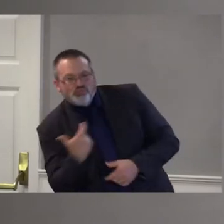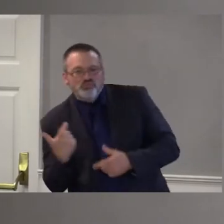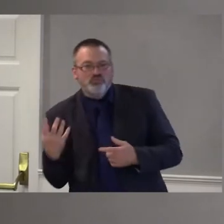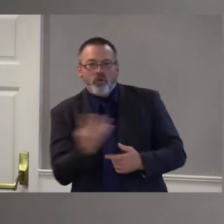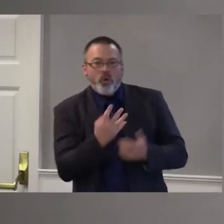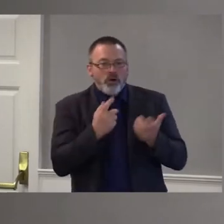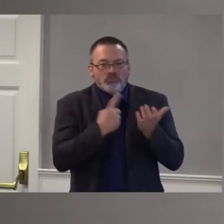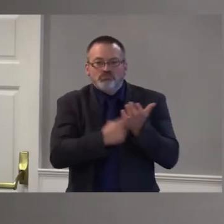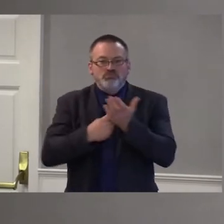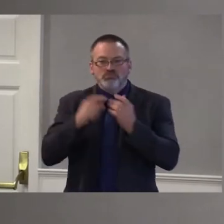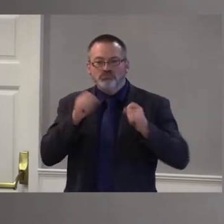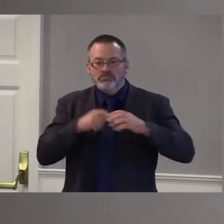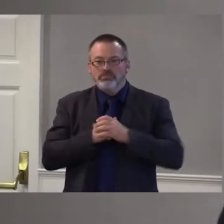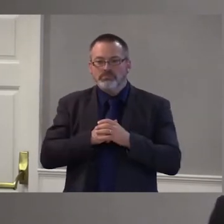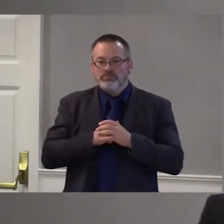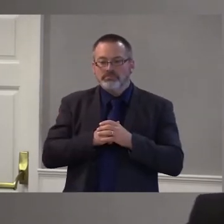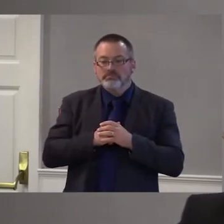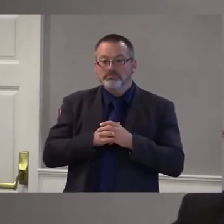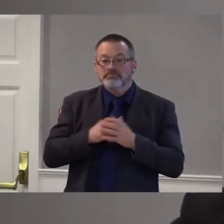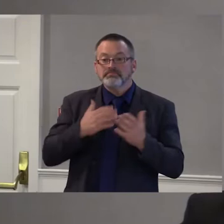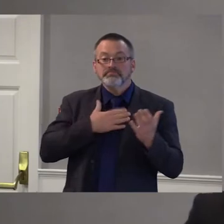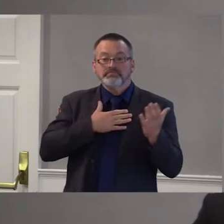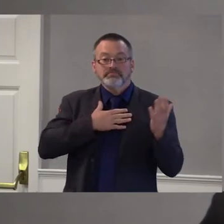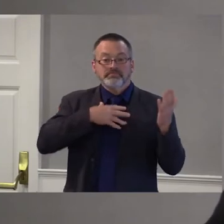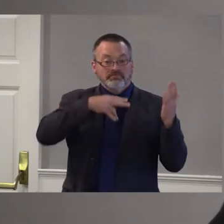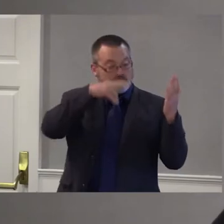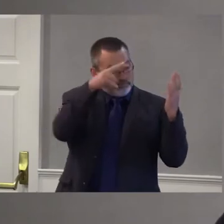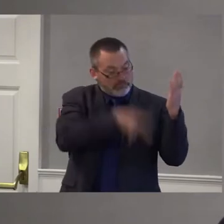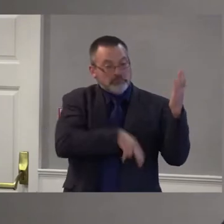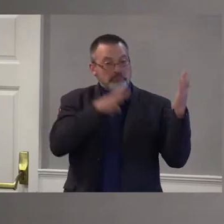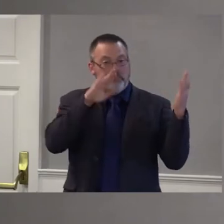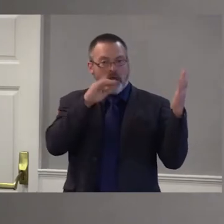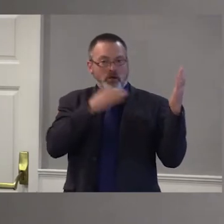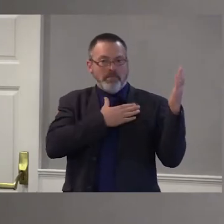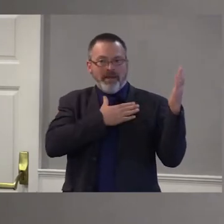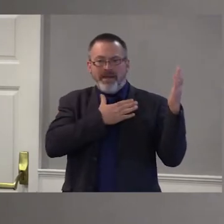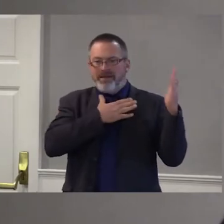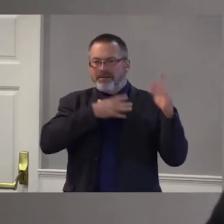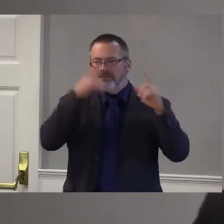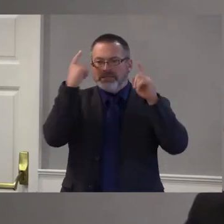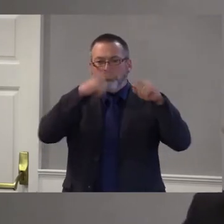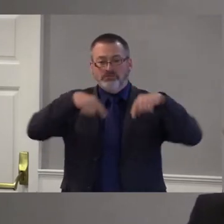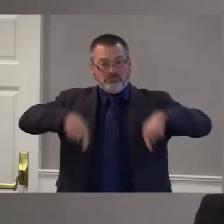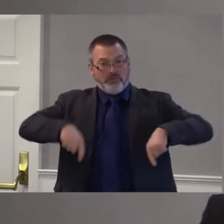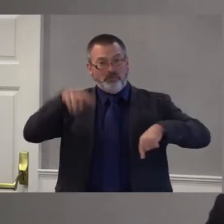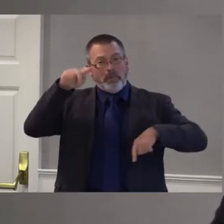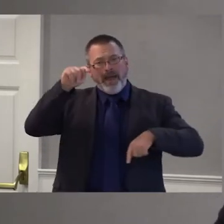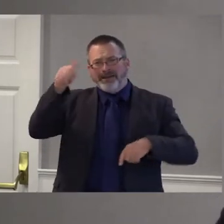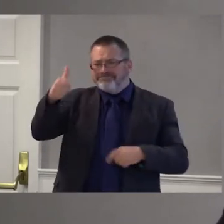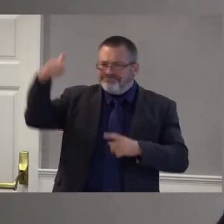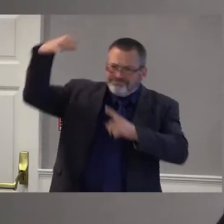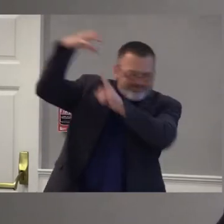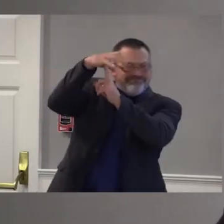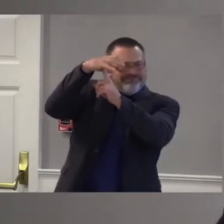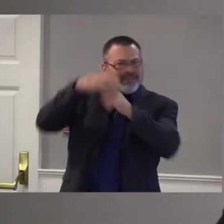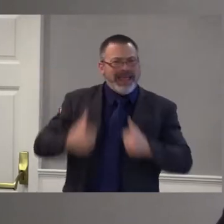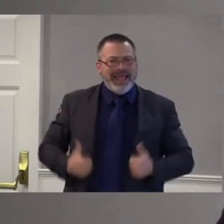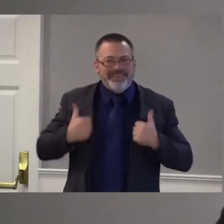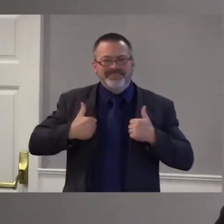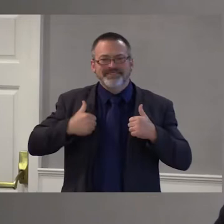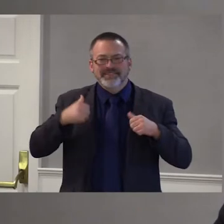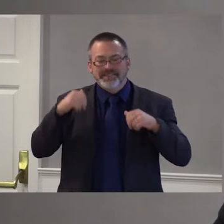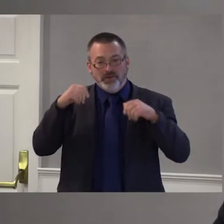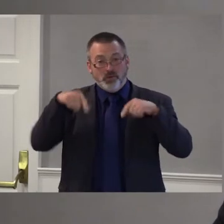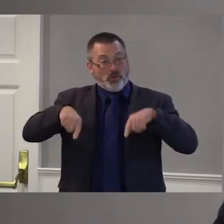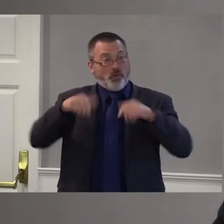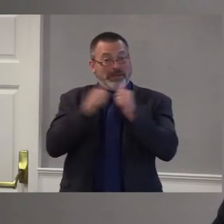long bio, DALE's mission is to make Vermont the best state in which to grow old or to live with a disability with dignity,